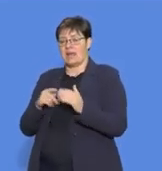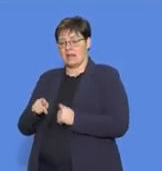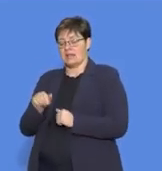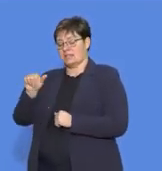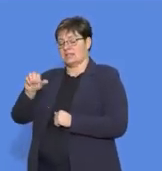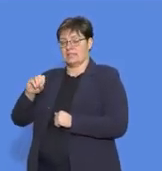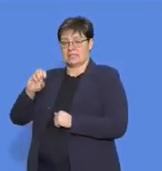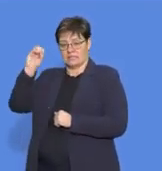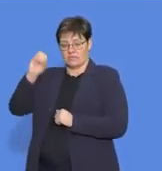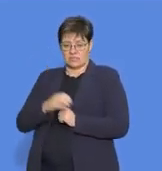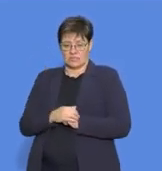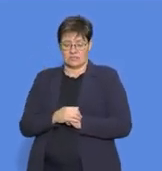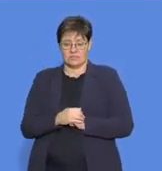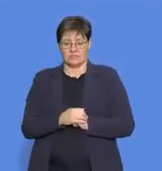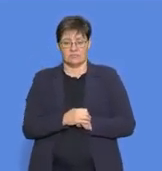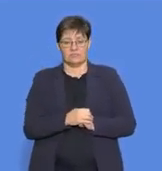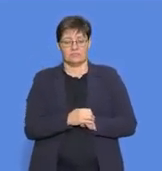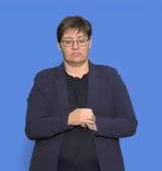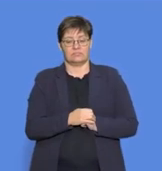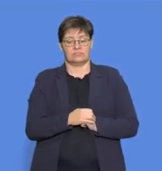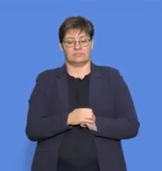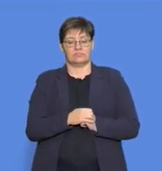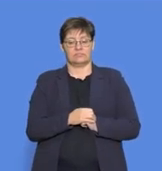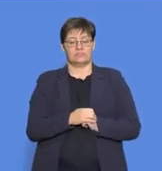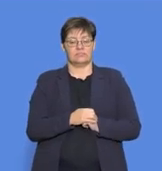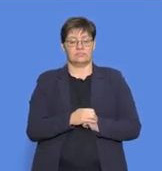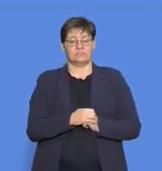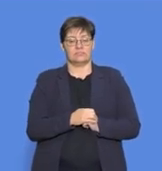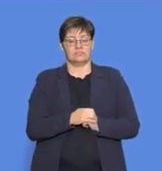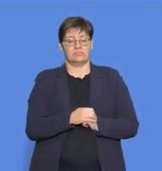between we just found to be sine of 60 degrees.